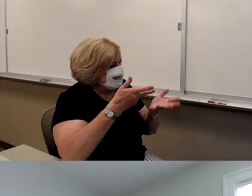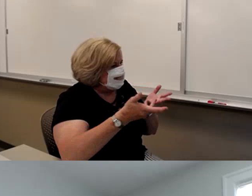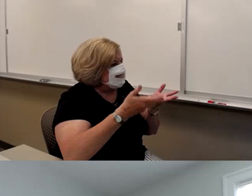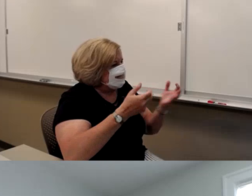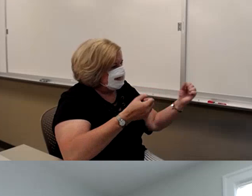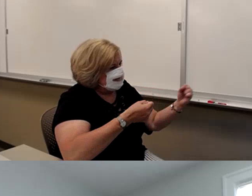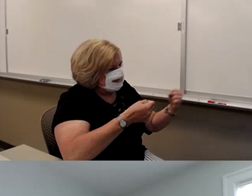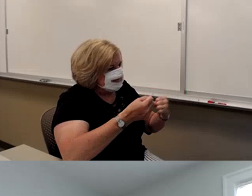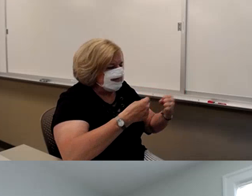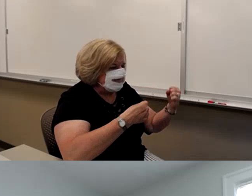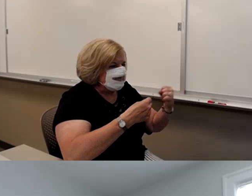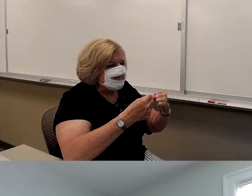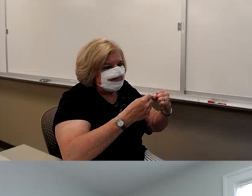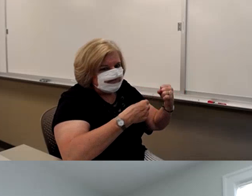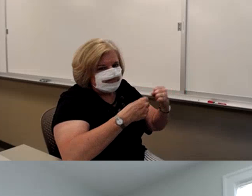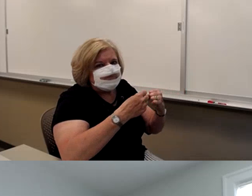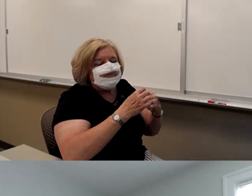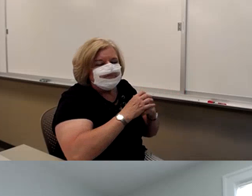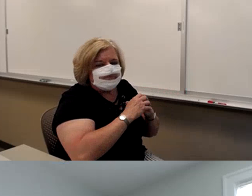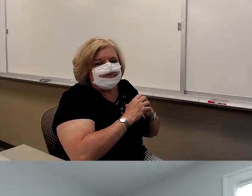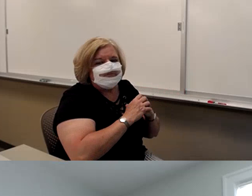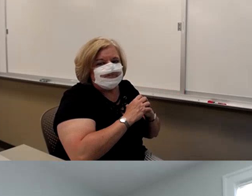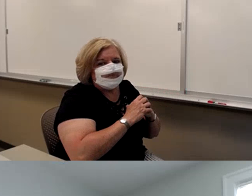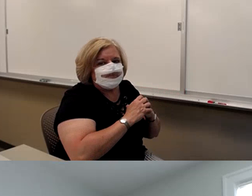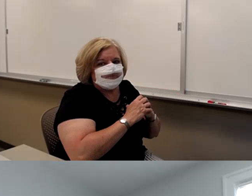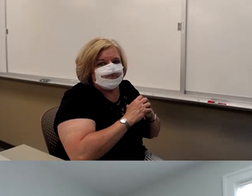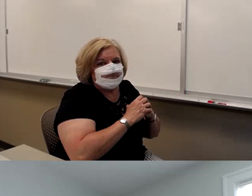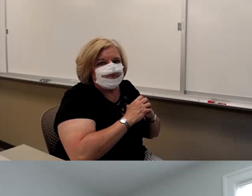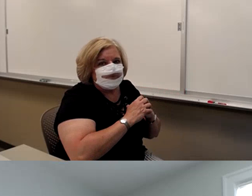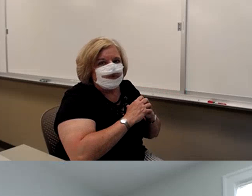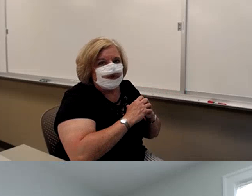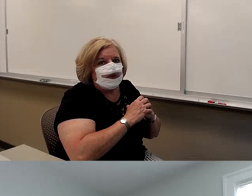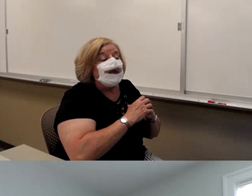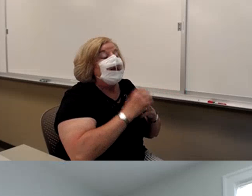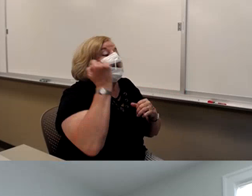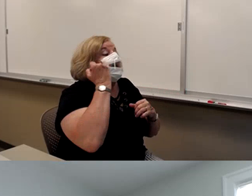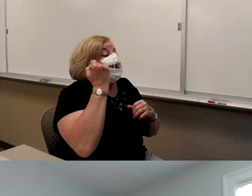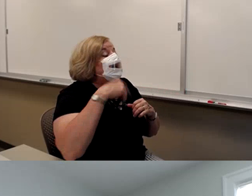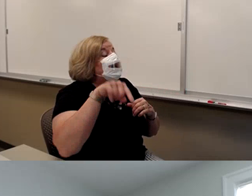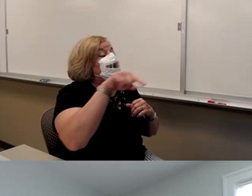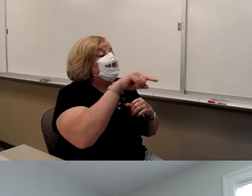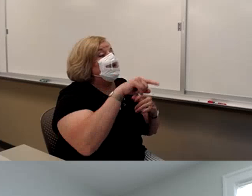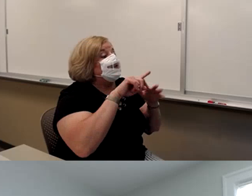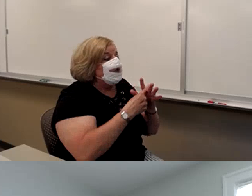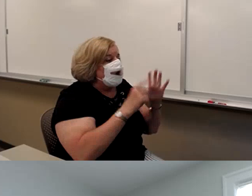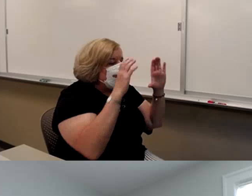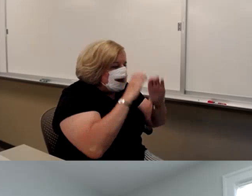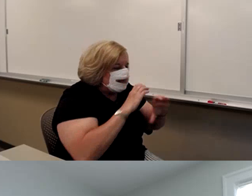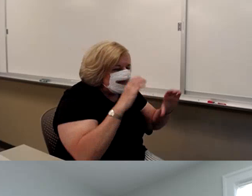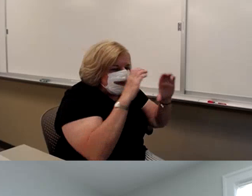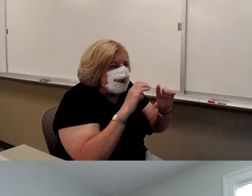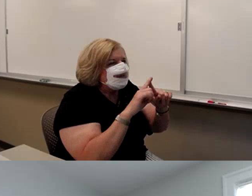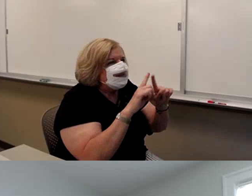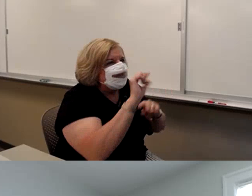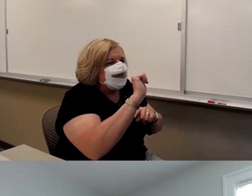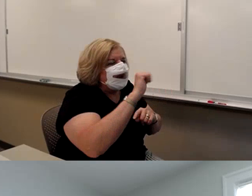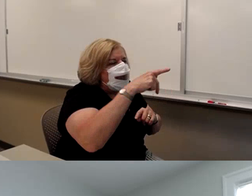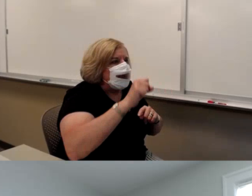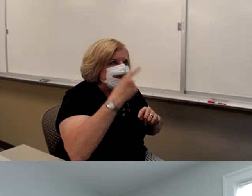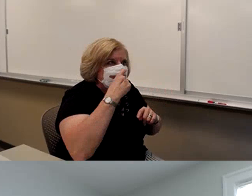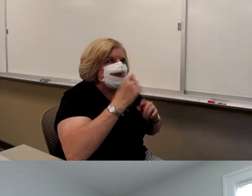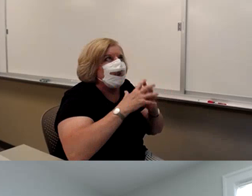Yeah. And she's trying to fix that. And if you guys start exploring the apps, because there's a lot that